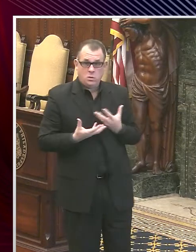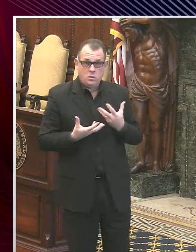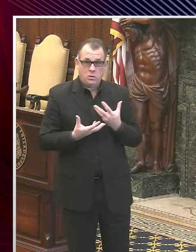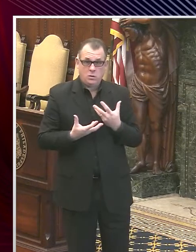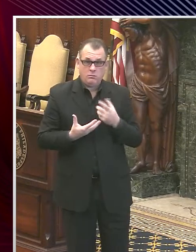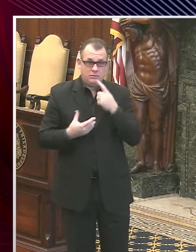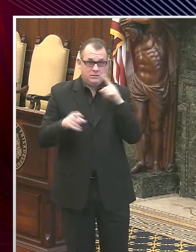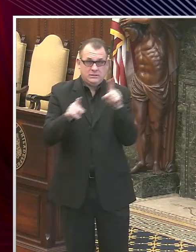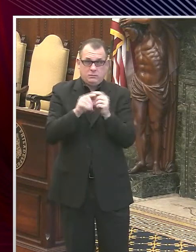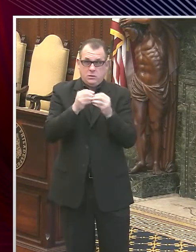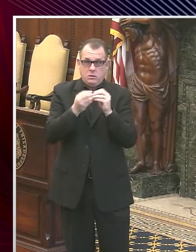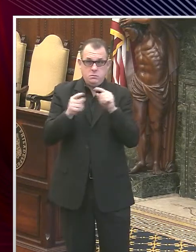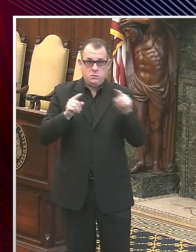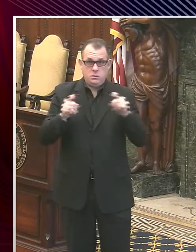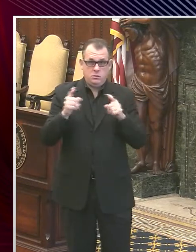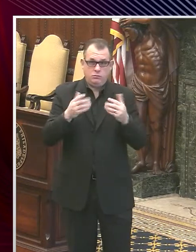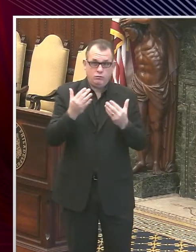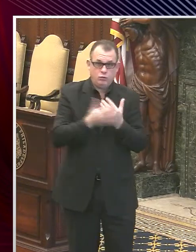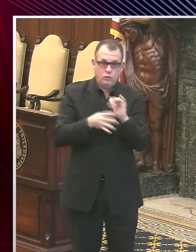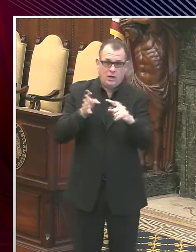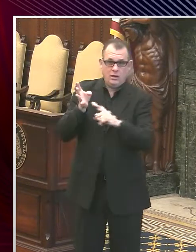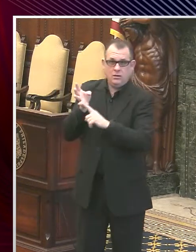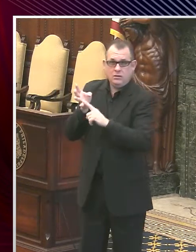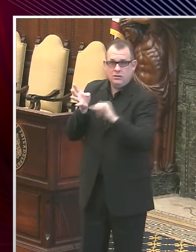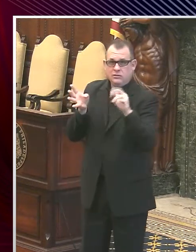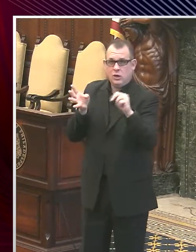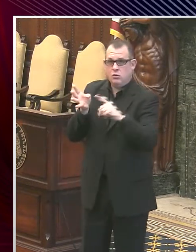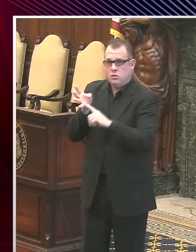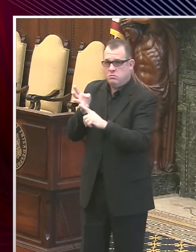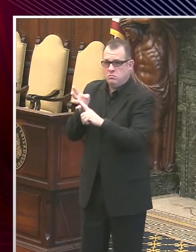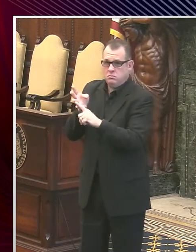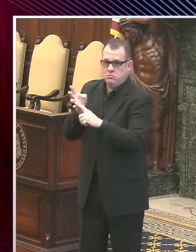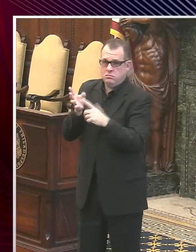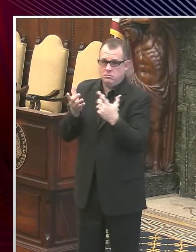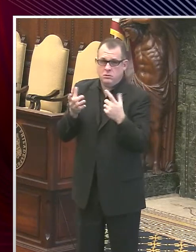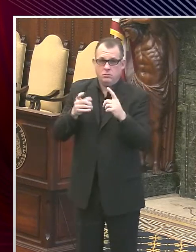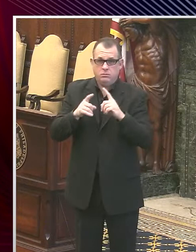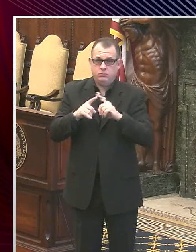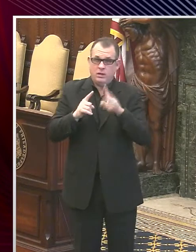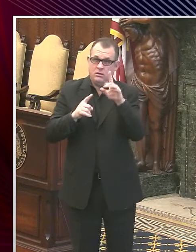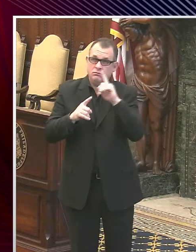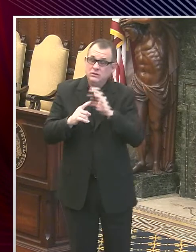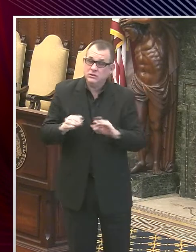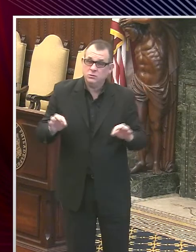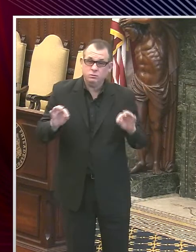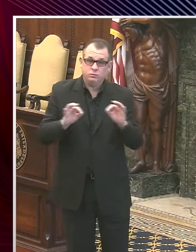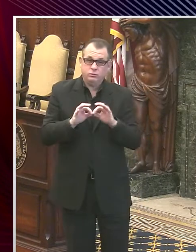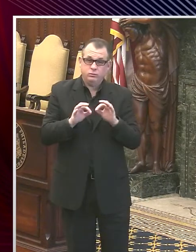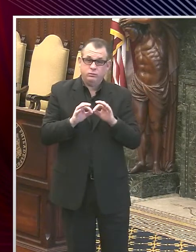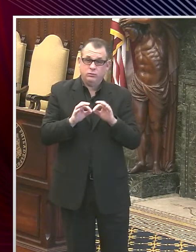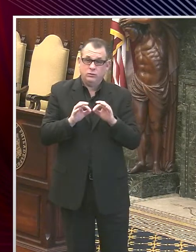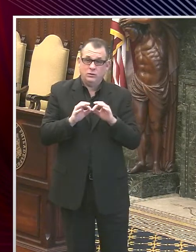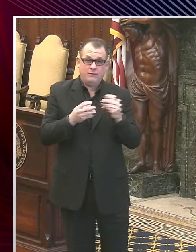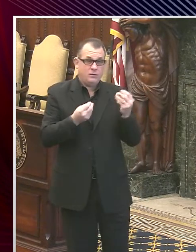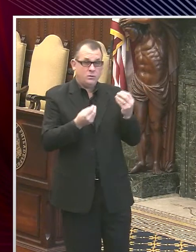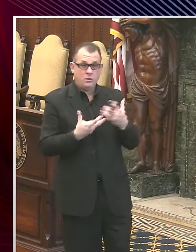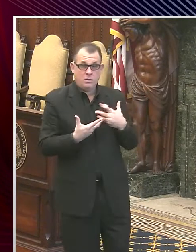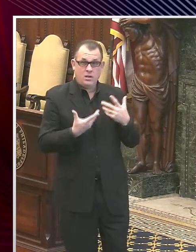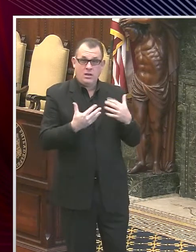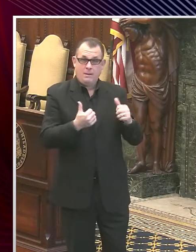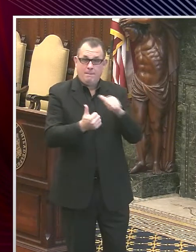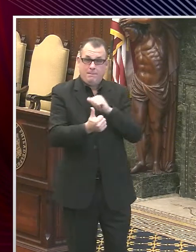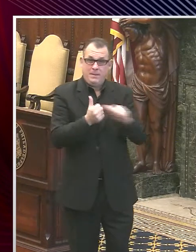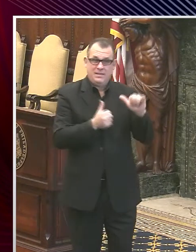going to receive the same weekly amounts like that through the end of January. But this is important. We have not been told how many doses we will